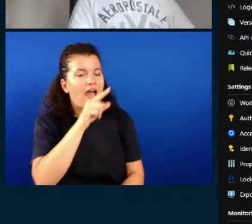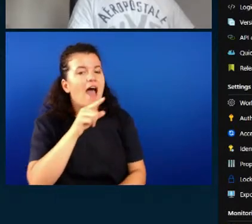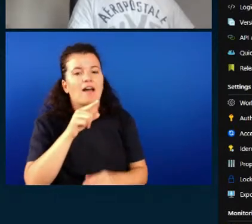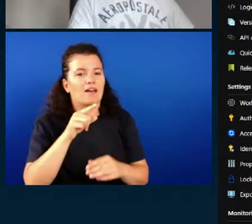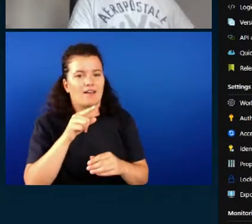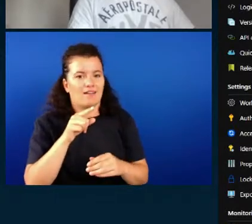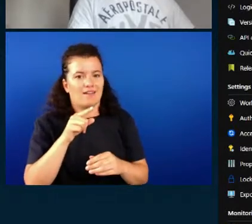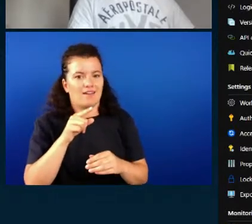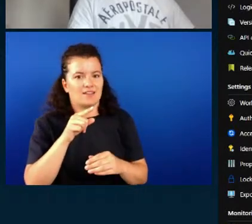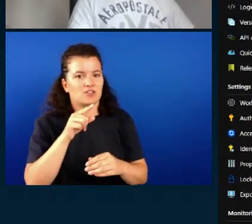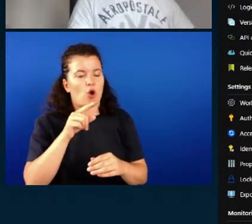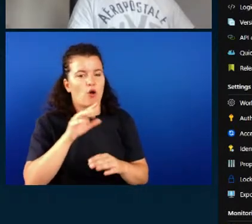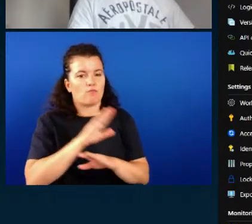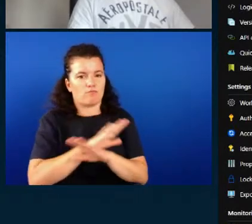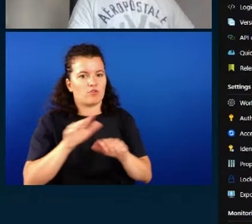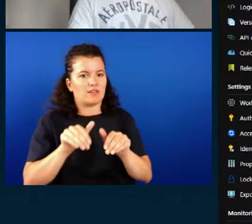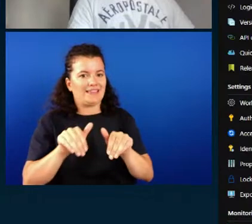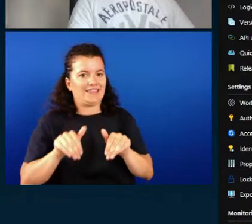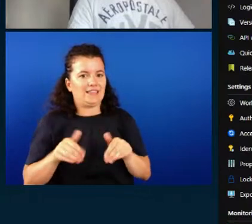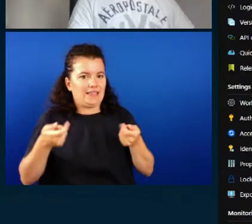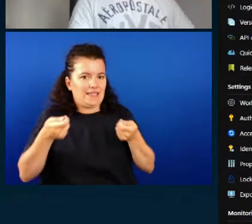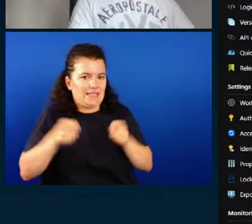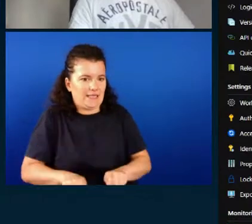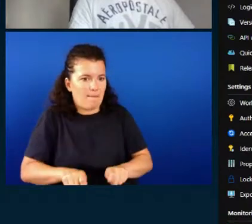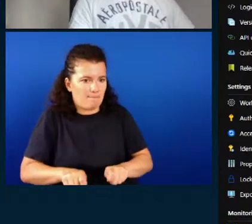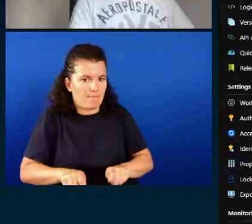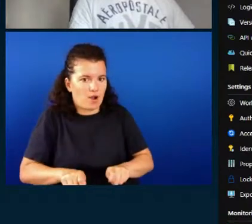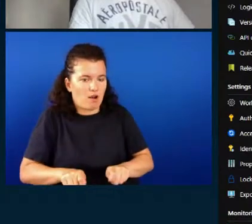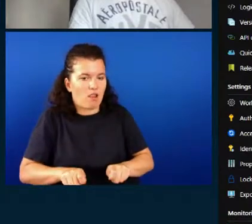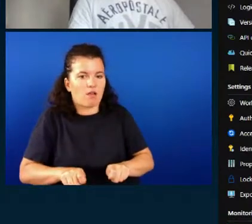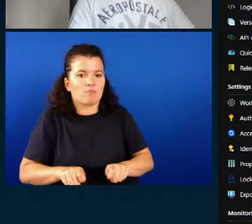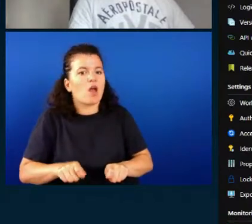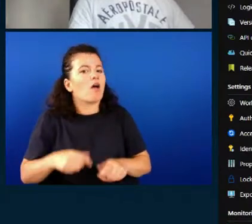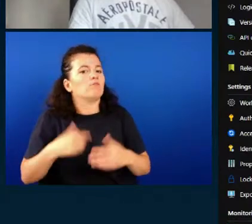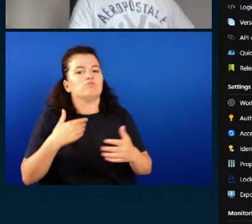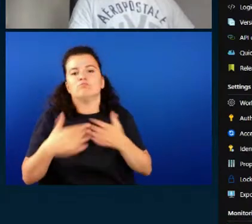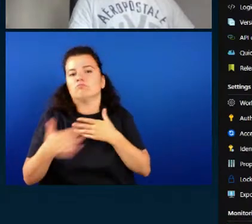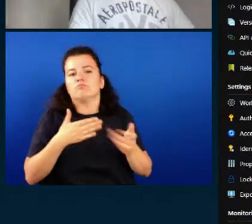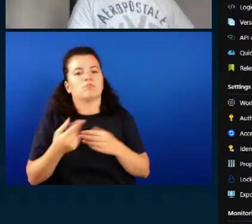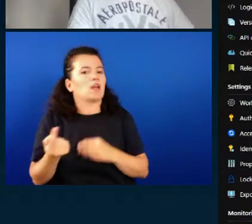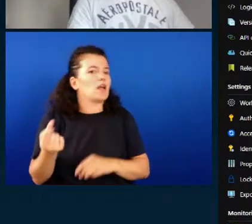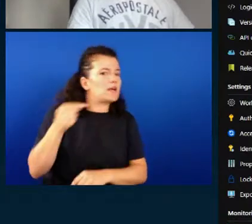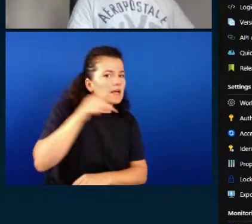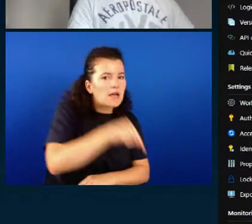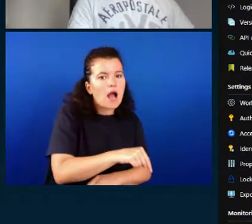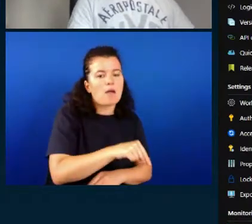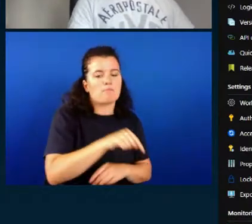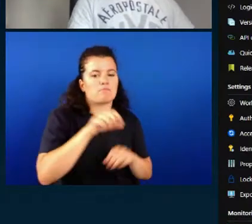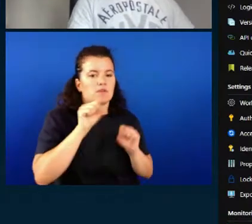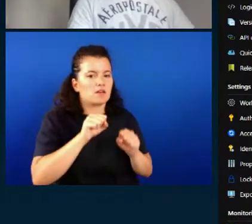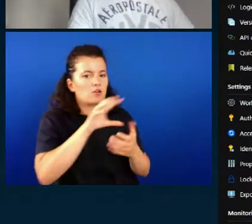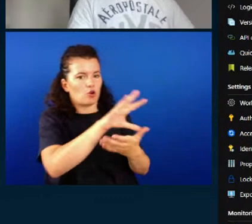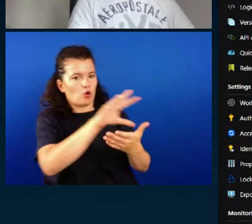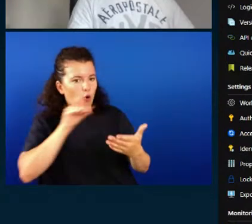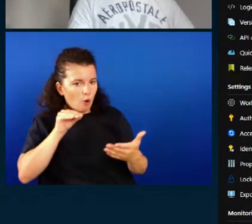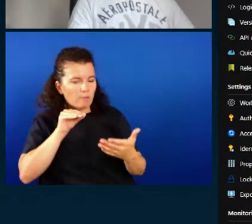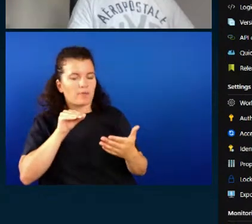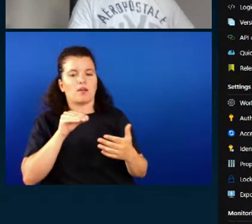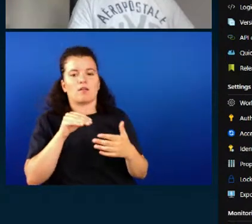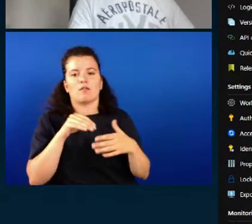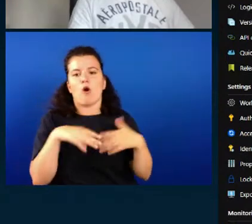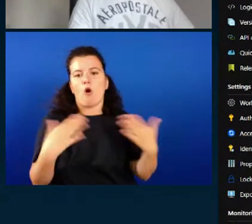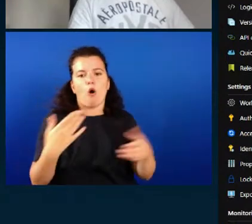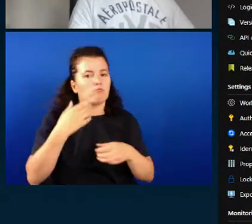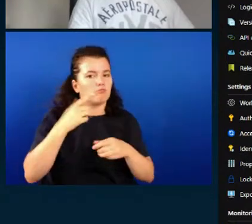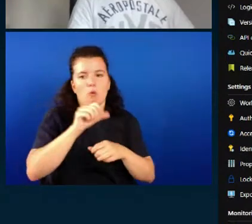haven't enabled it, so I have disabled it as well, so that anytime I can come to the portal or I can do another task